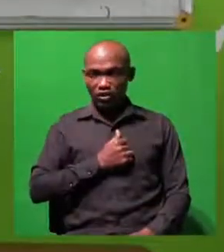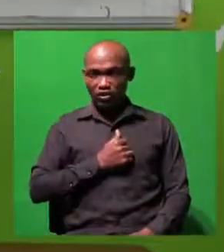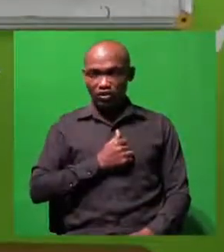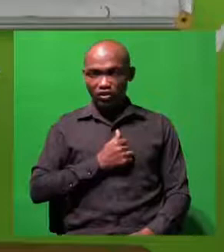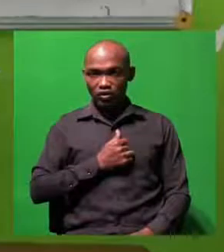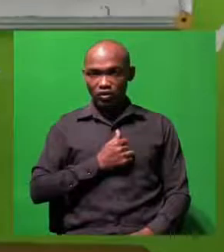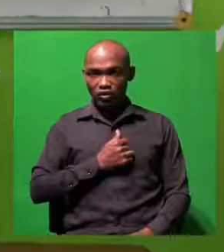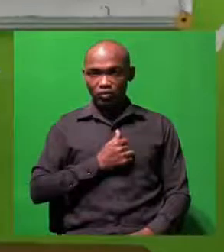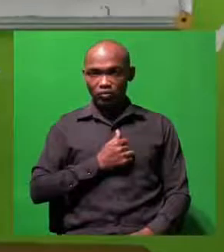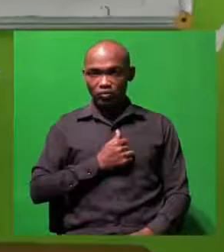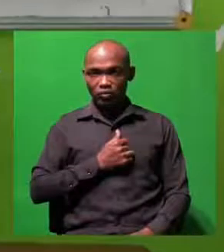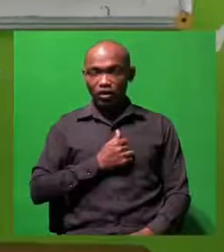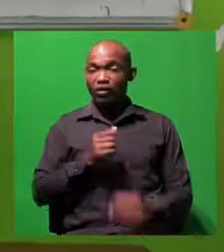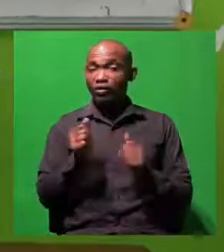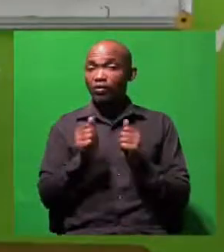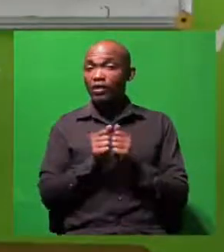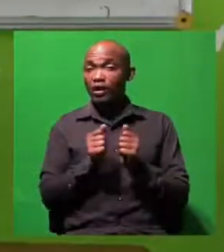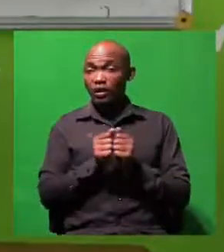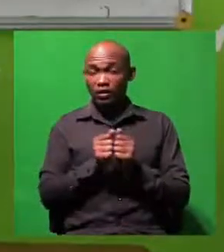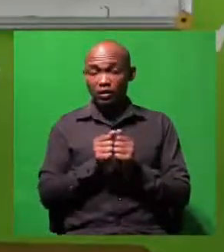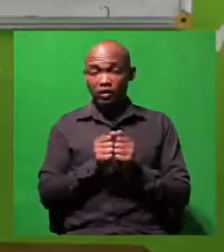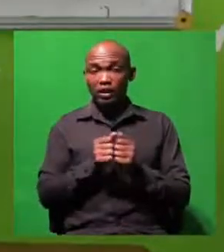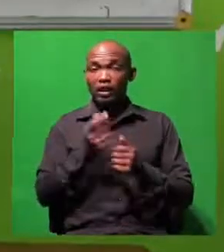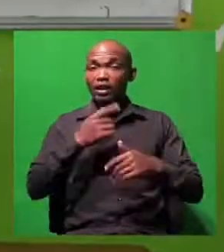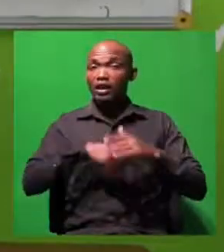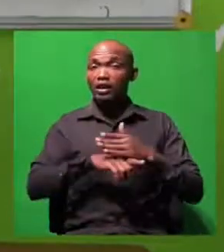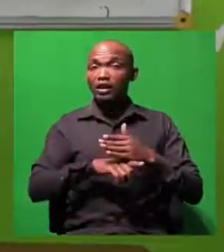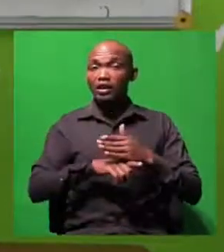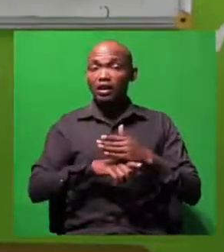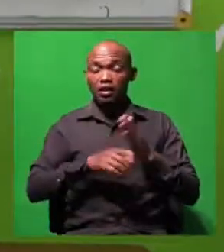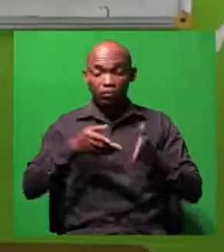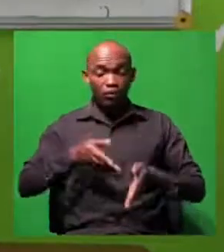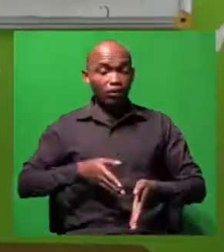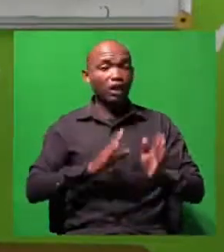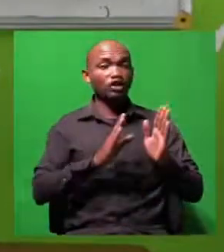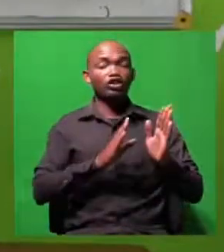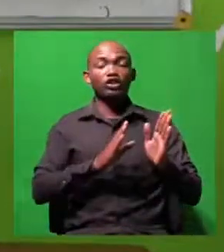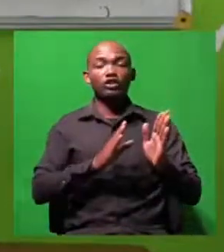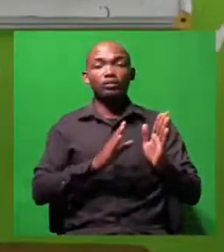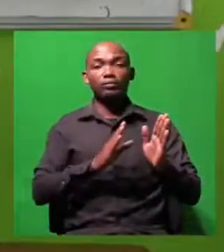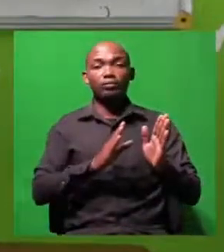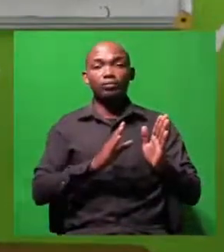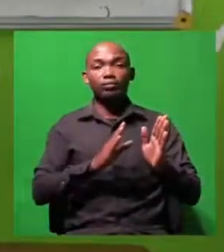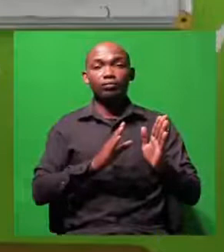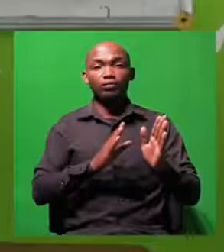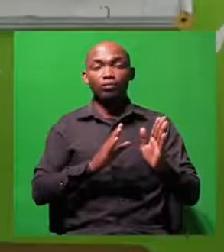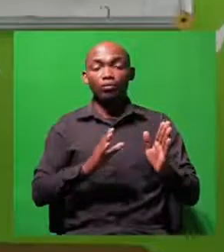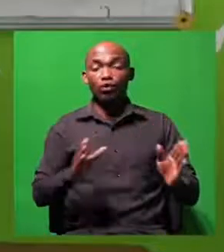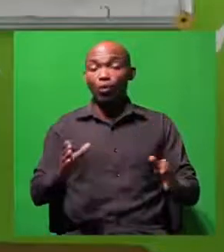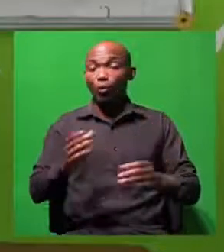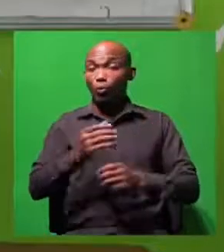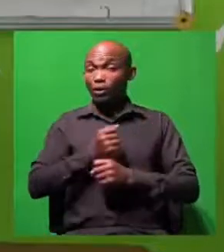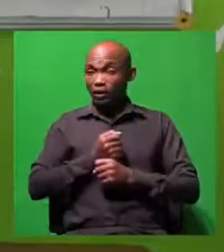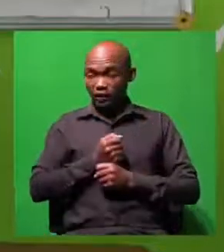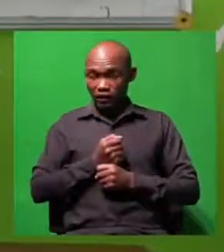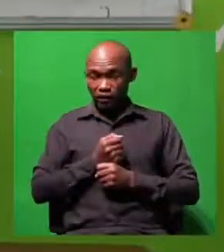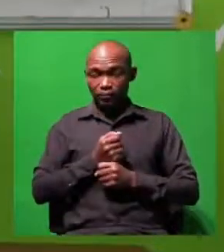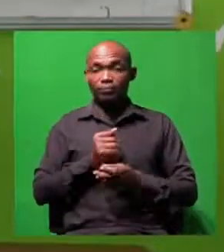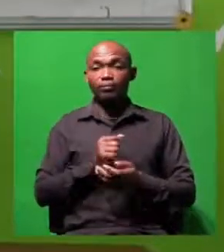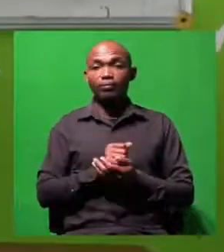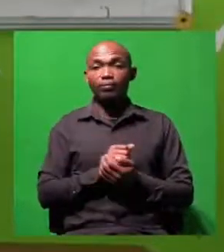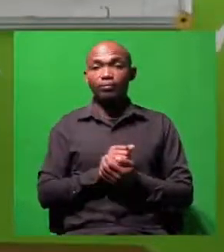No private ownership of major means of production. Are we together?